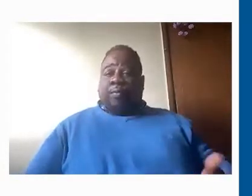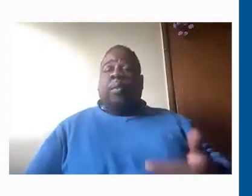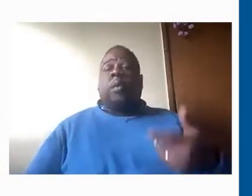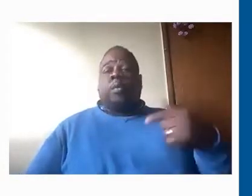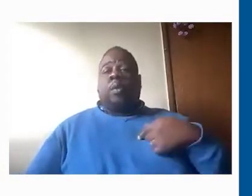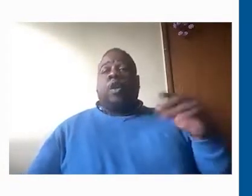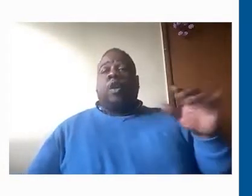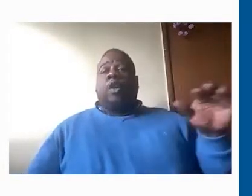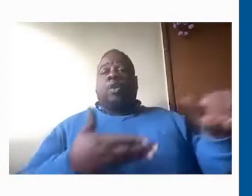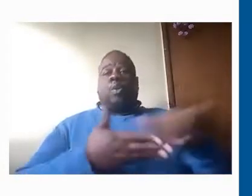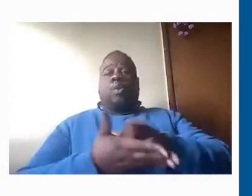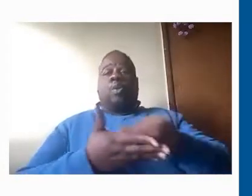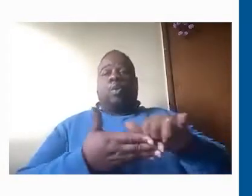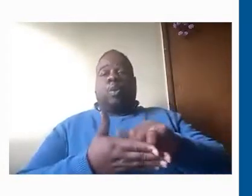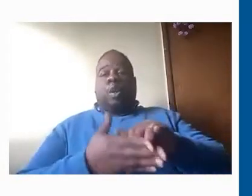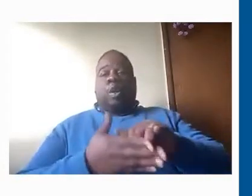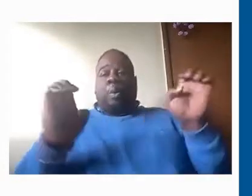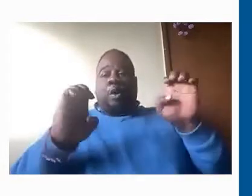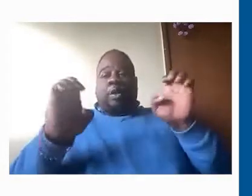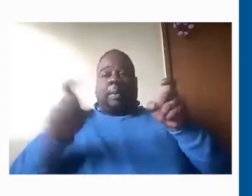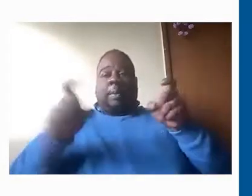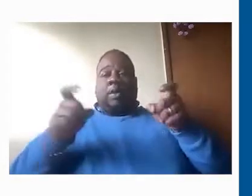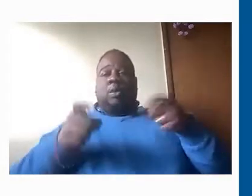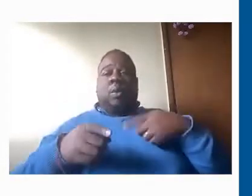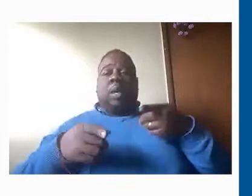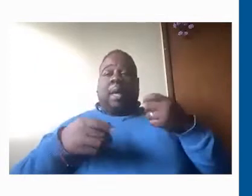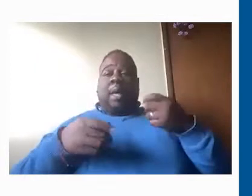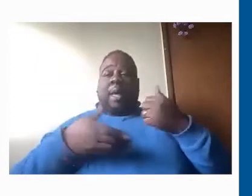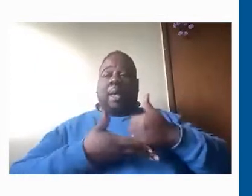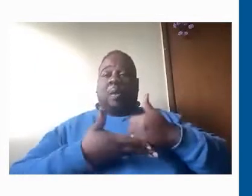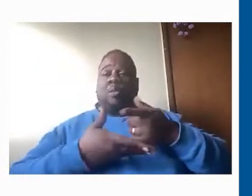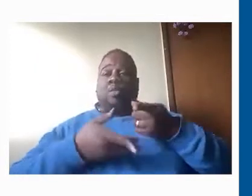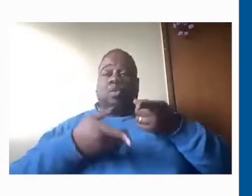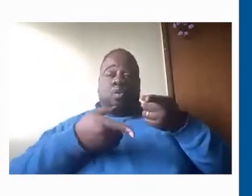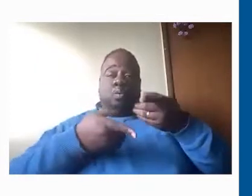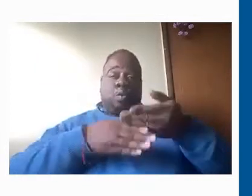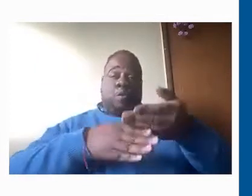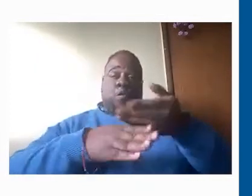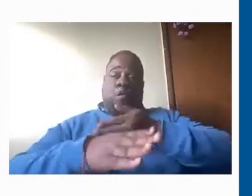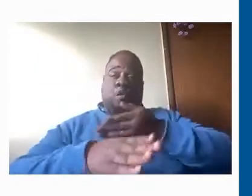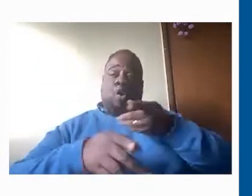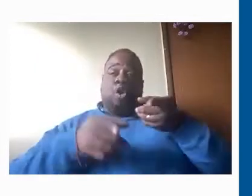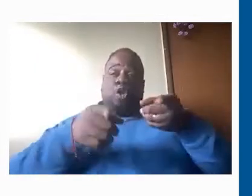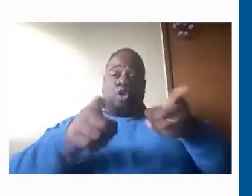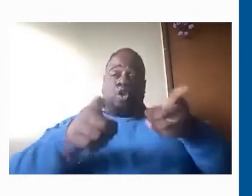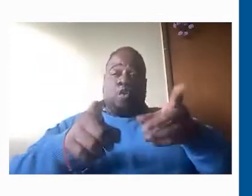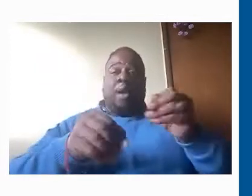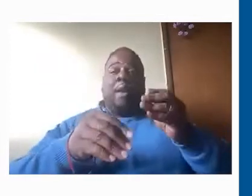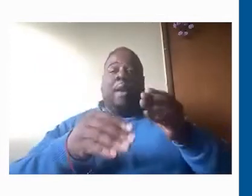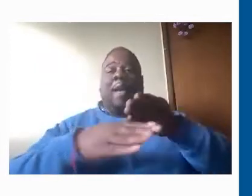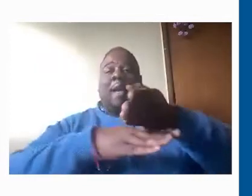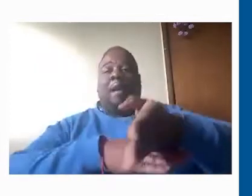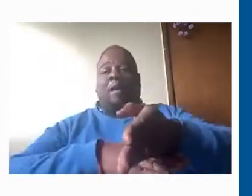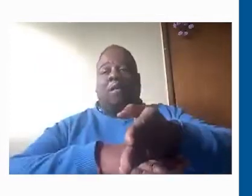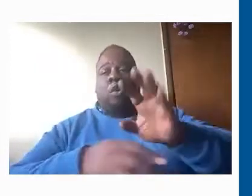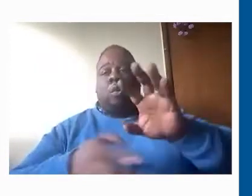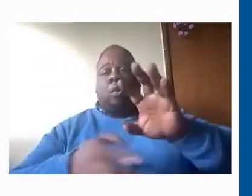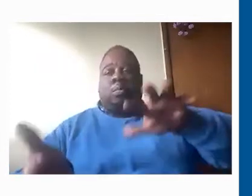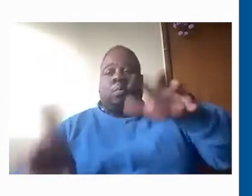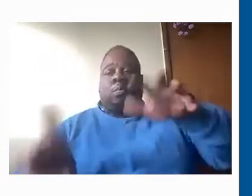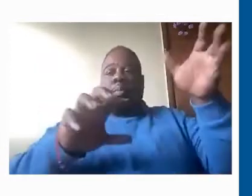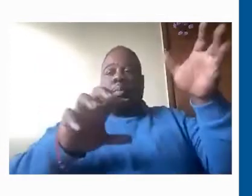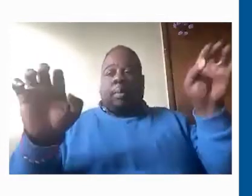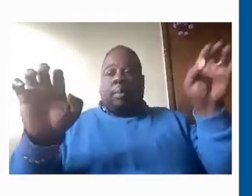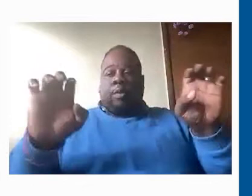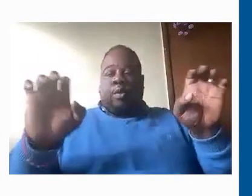Yorkers before, during, and after emergencies. Now this is through preparedness, education, and response.